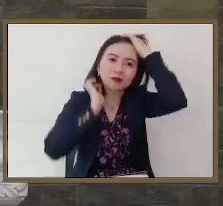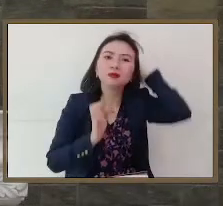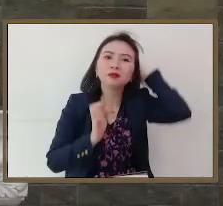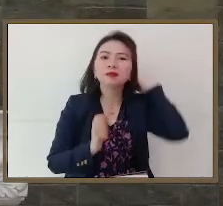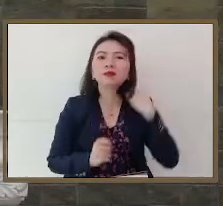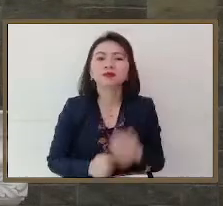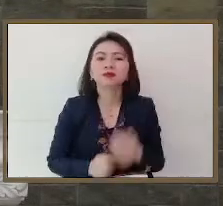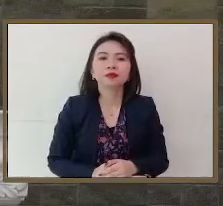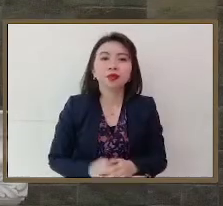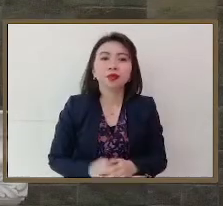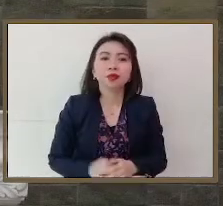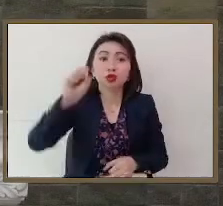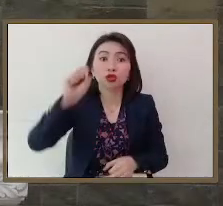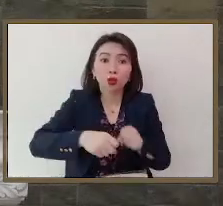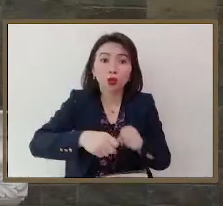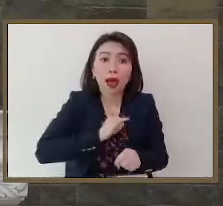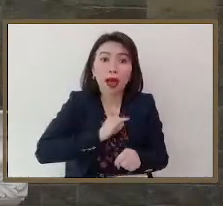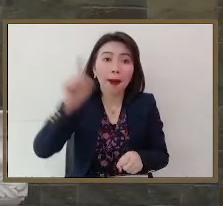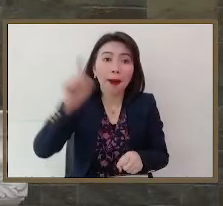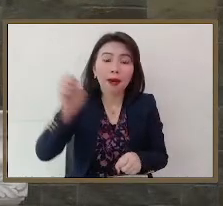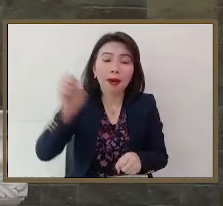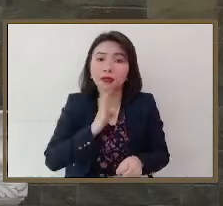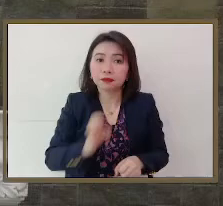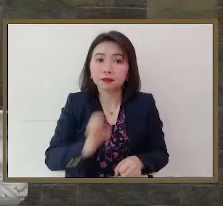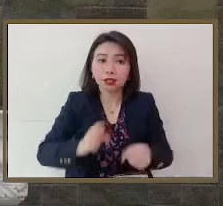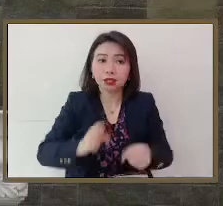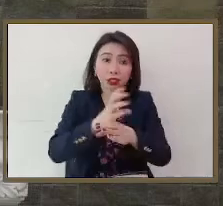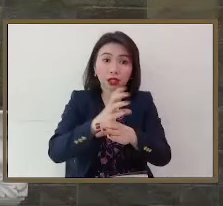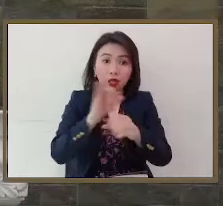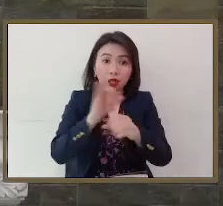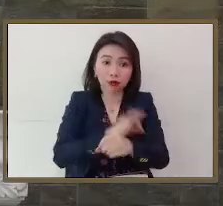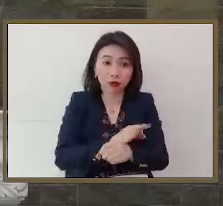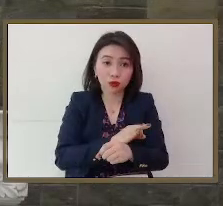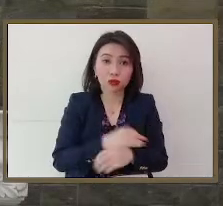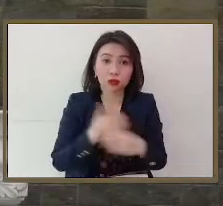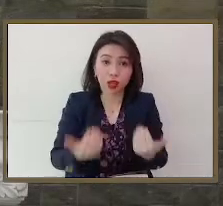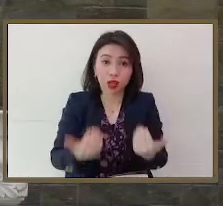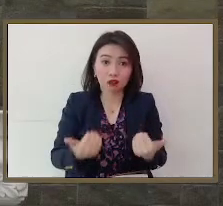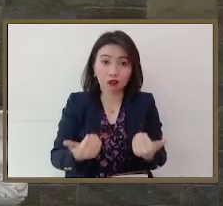I must be careful. As you see, I'm on the top of you.